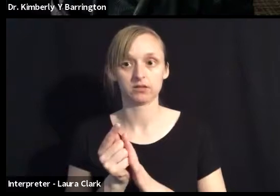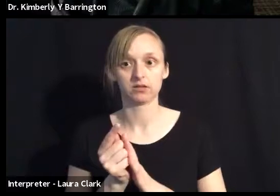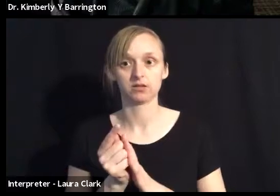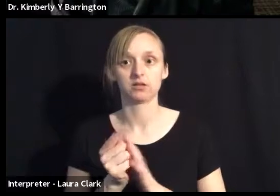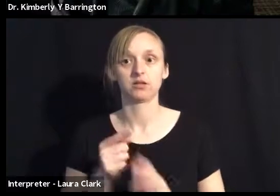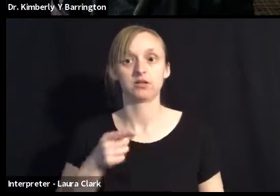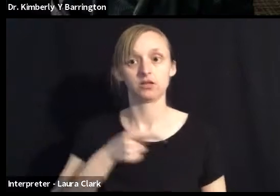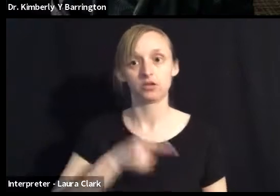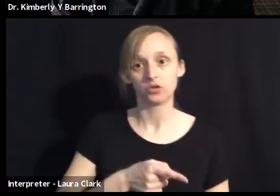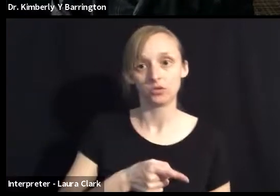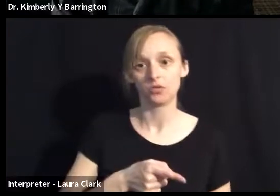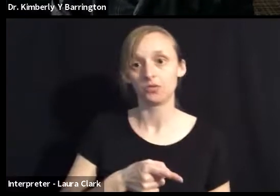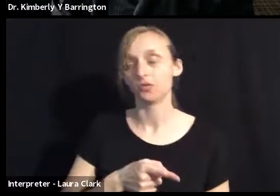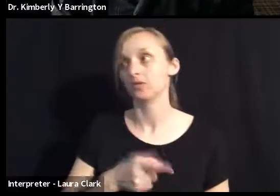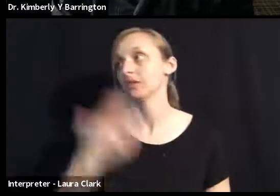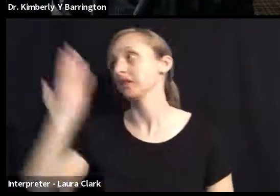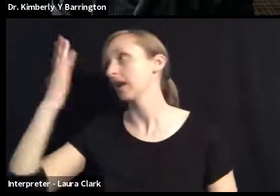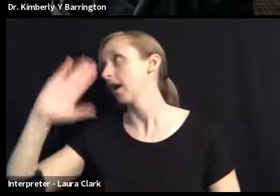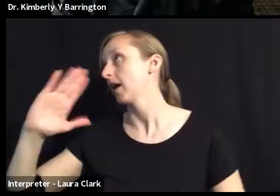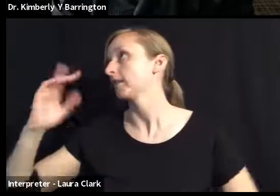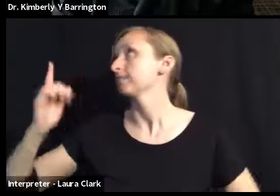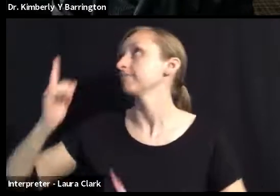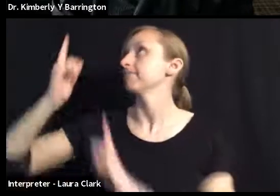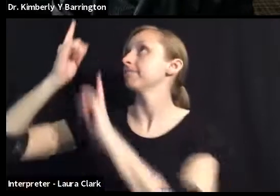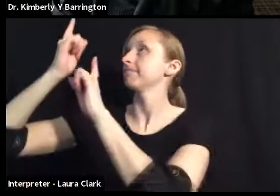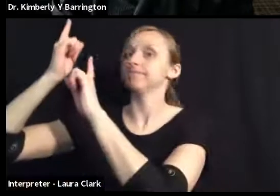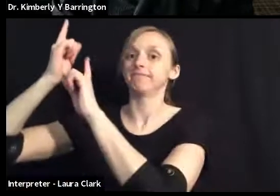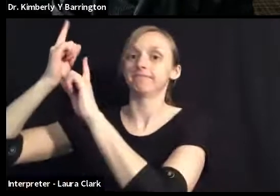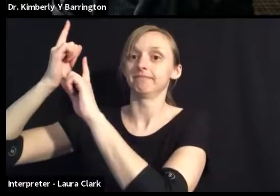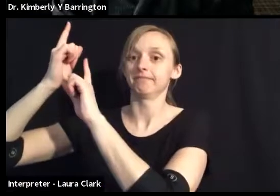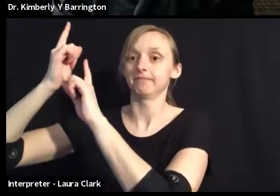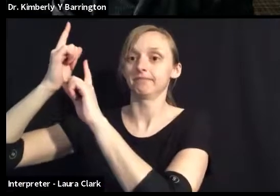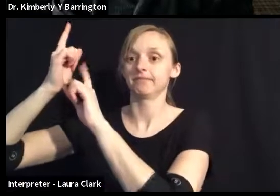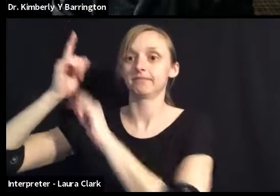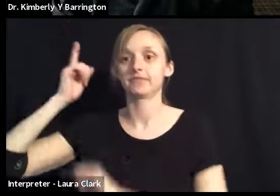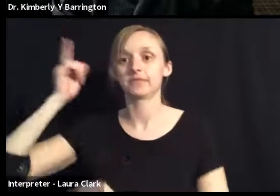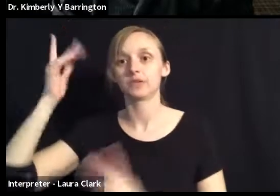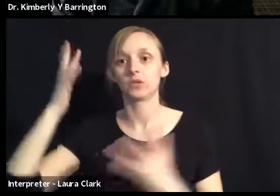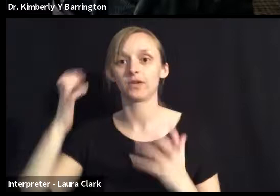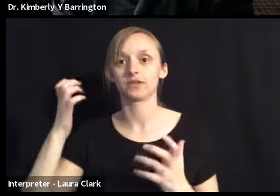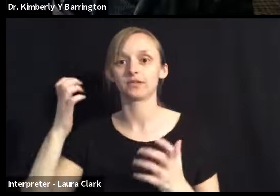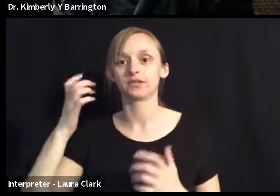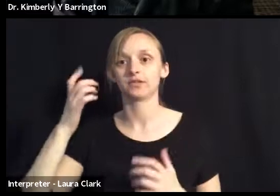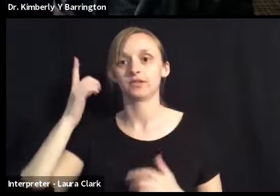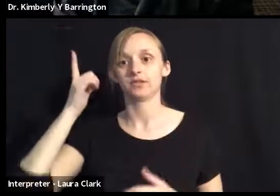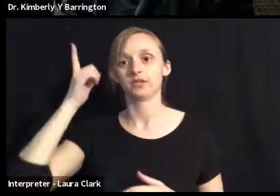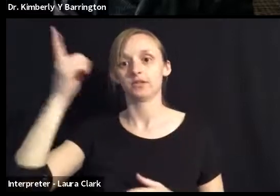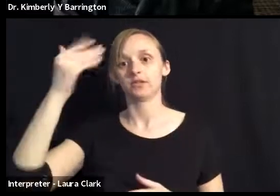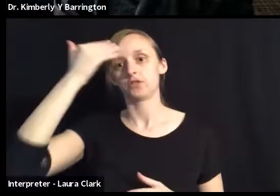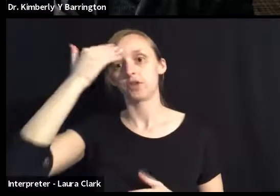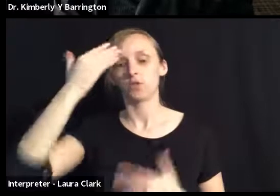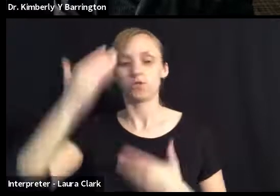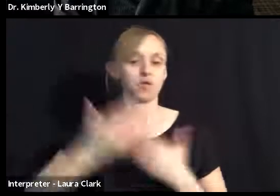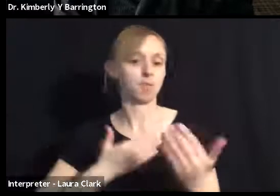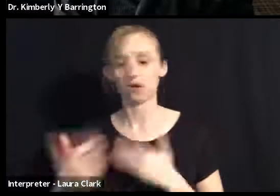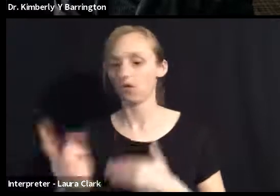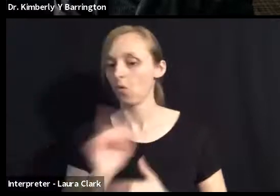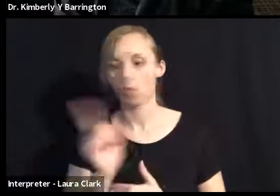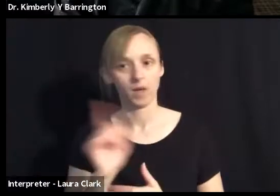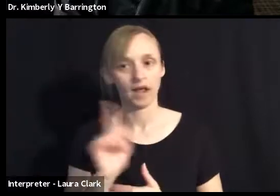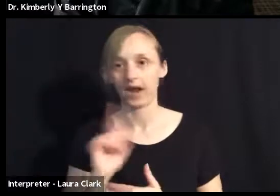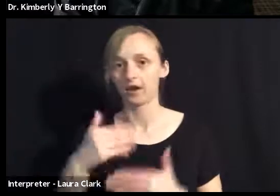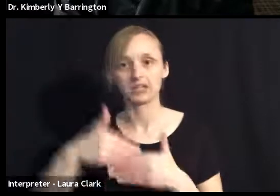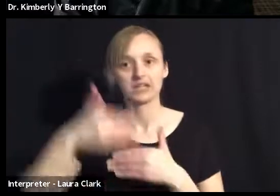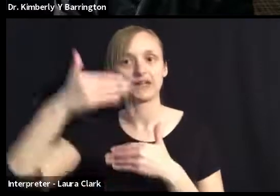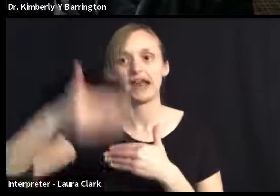God, he wanted you to know that it didn't matter where he was getting ready to take you. If you can